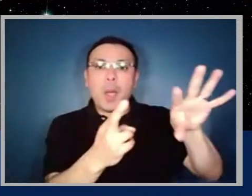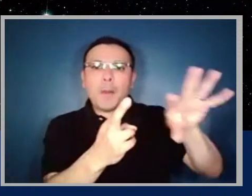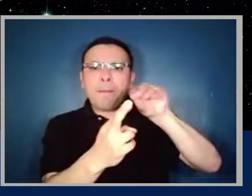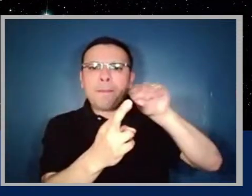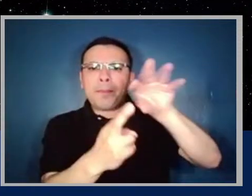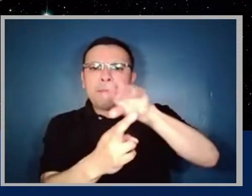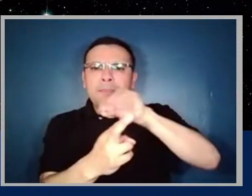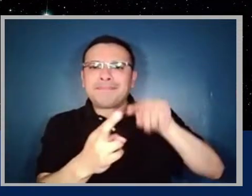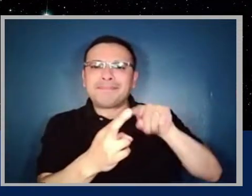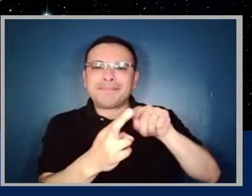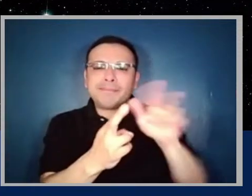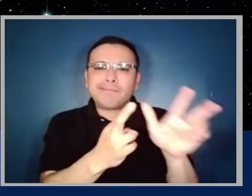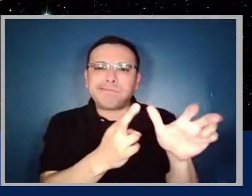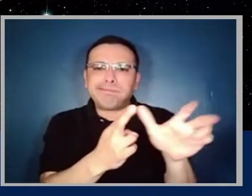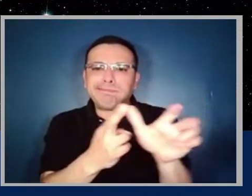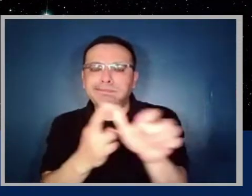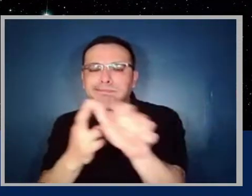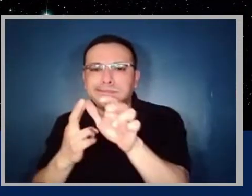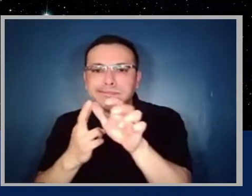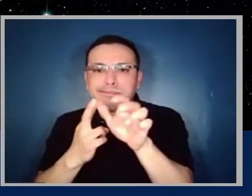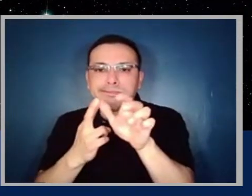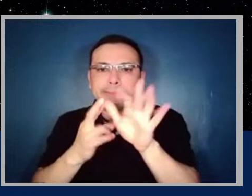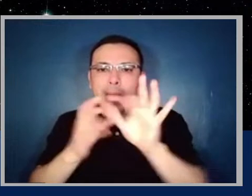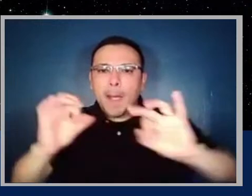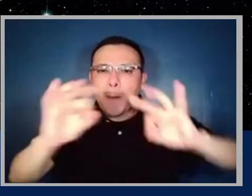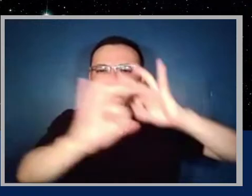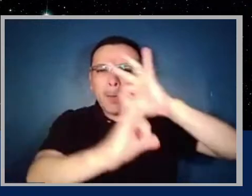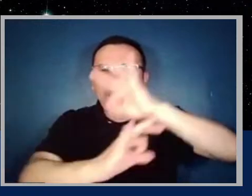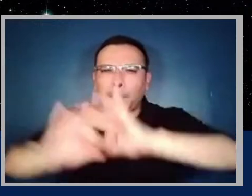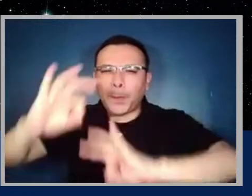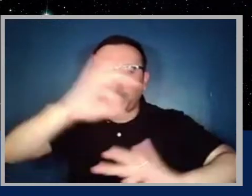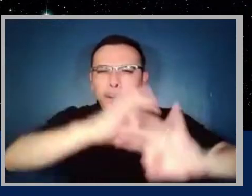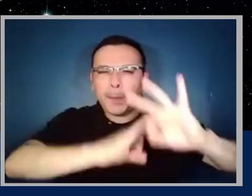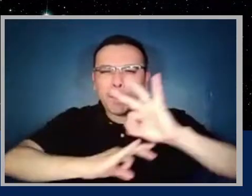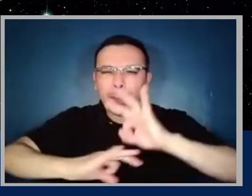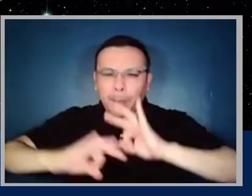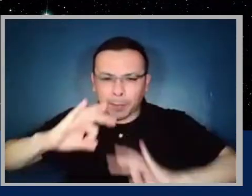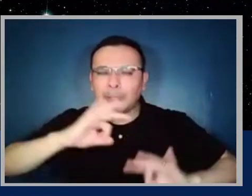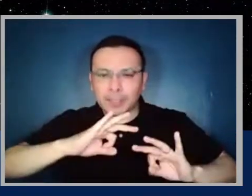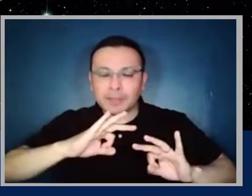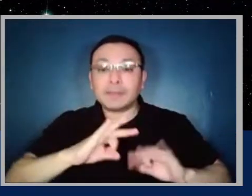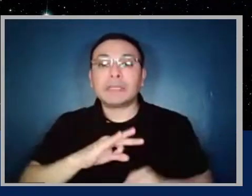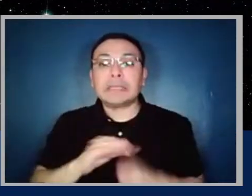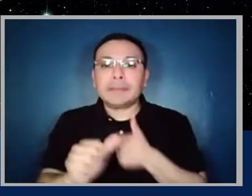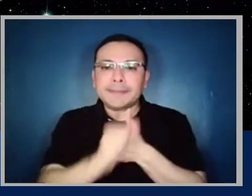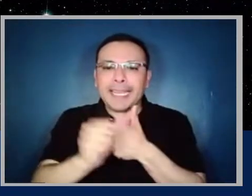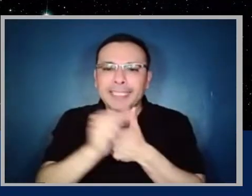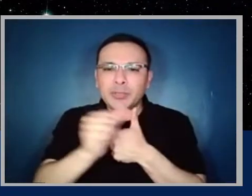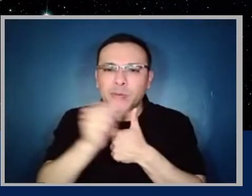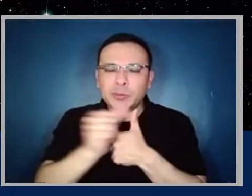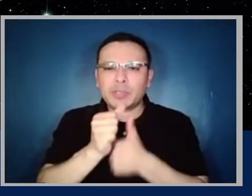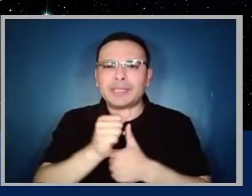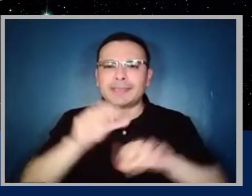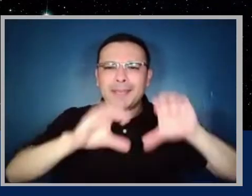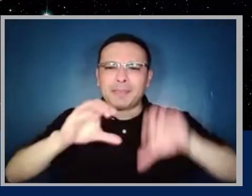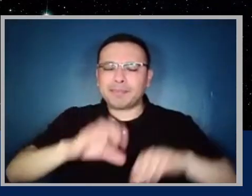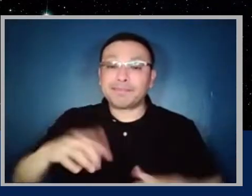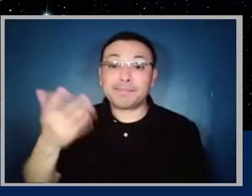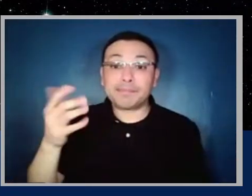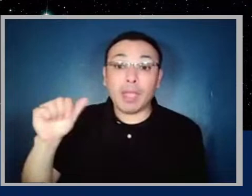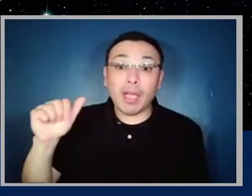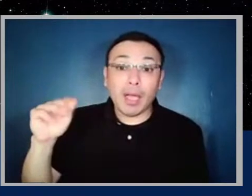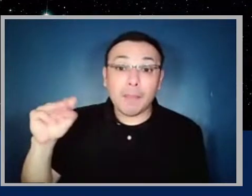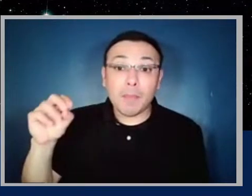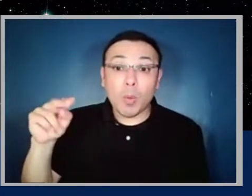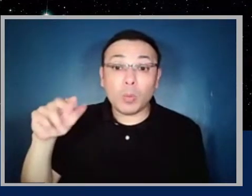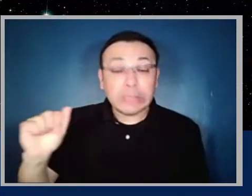of molecules. And so for us, we're mostly concerned about hypergols. Those are some of the things like ammonia that Lily was talking about, things that are